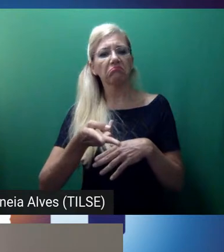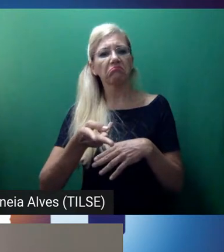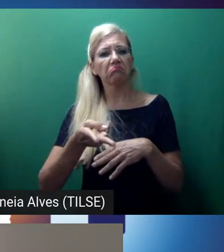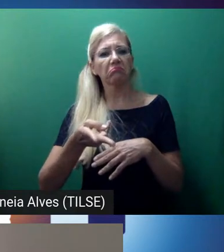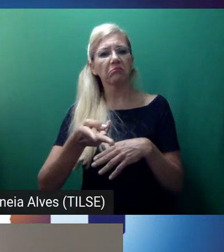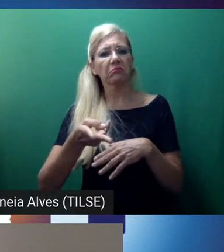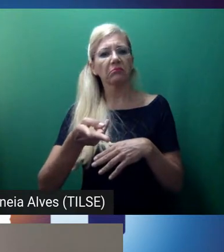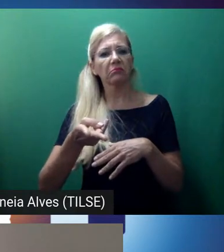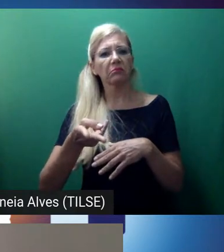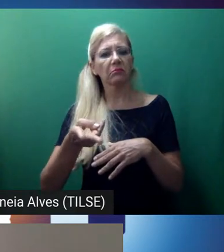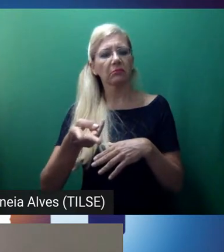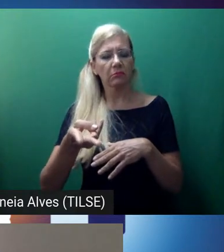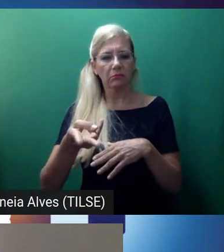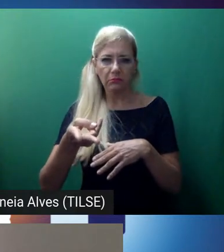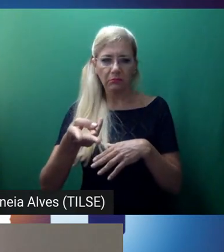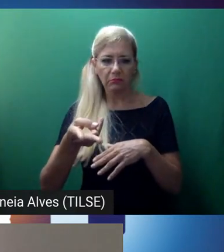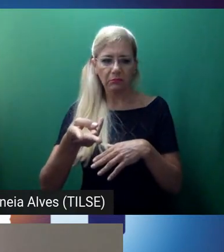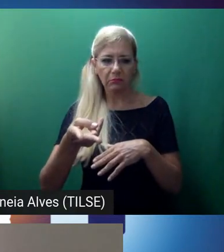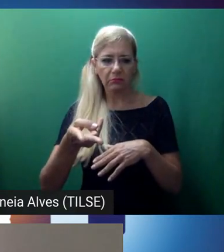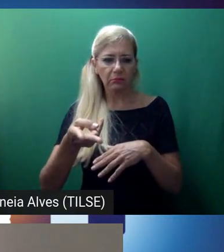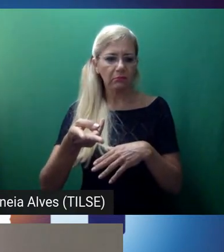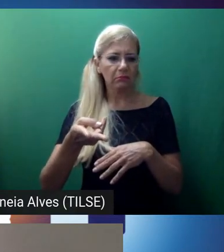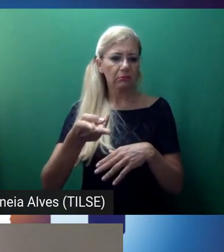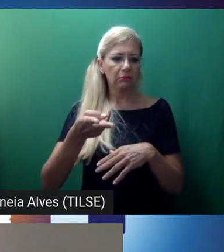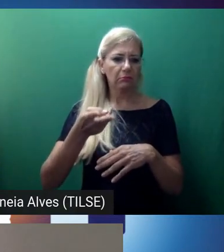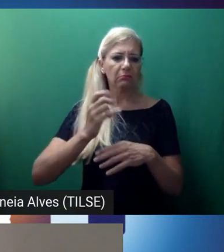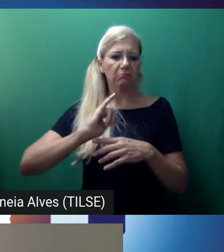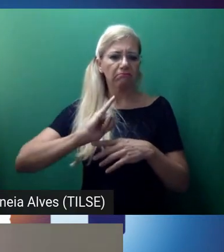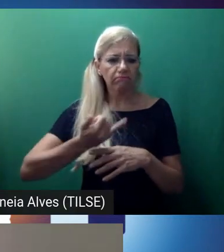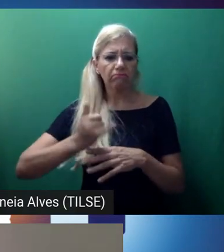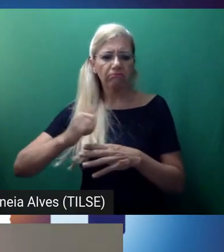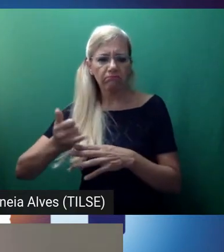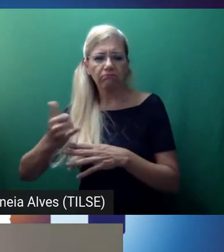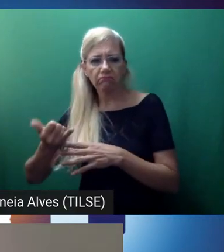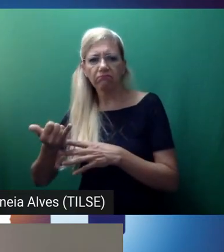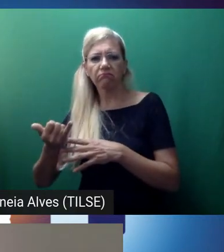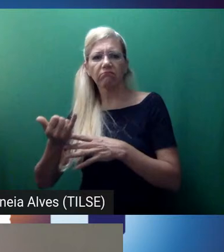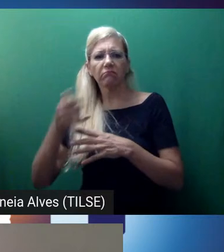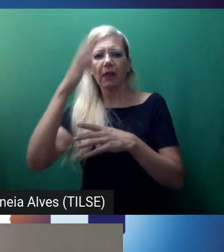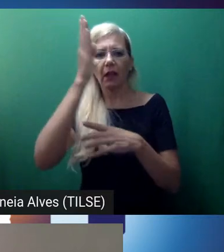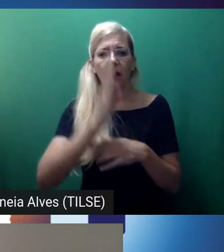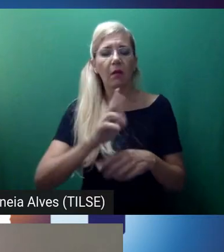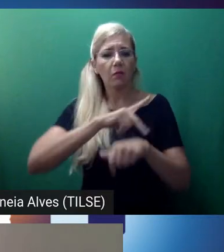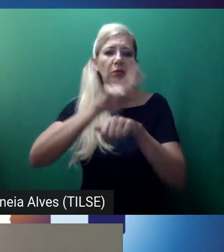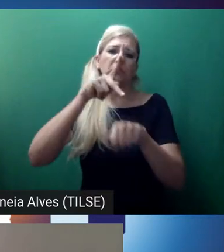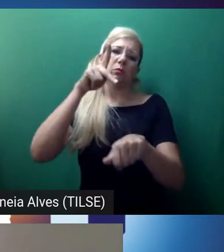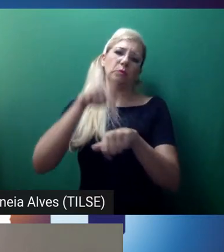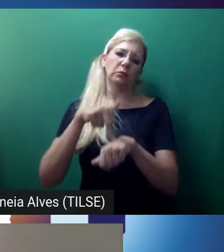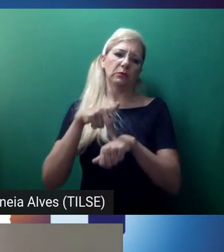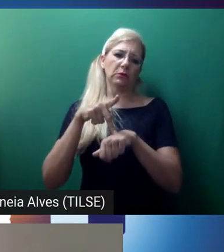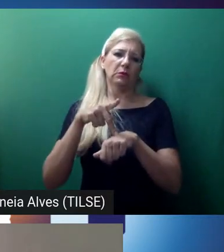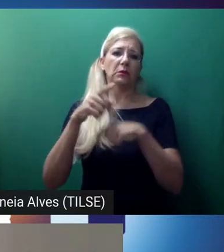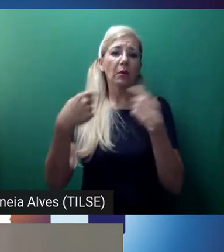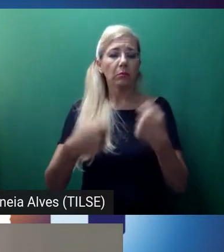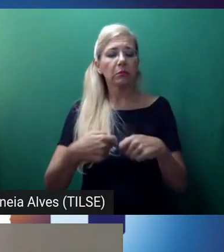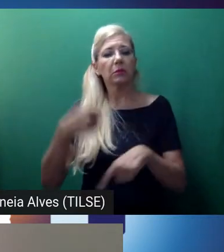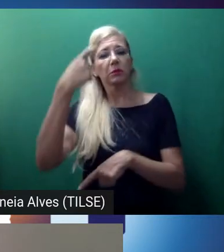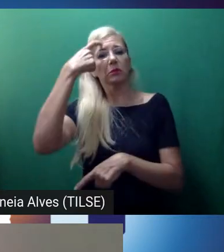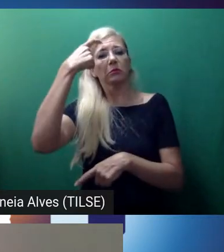taken advantage of, right, as we know, as a country. So I think that in terms of thinking